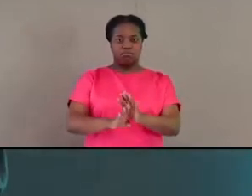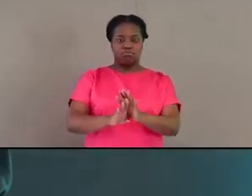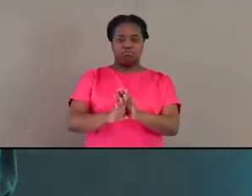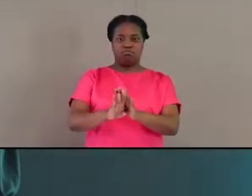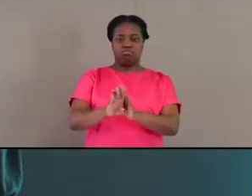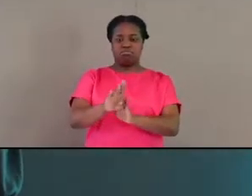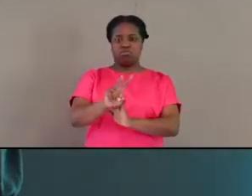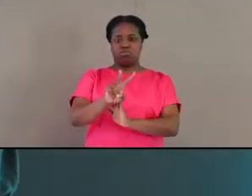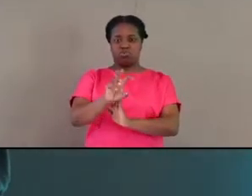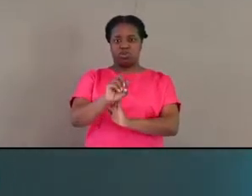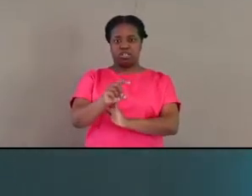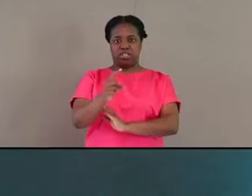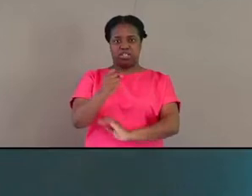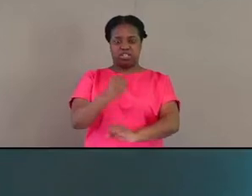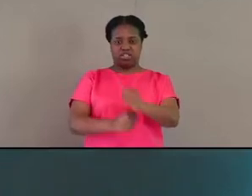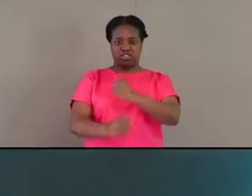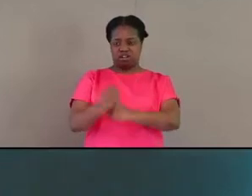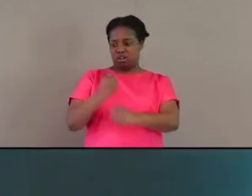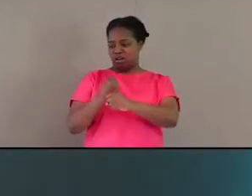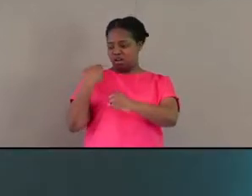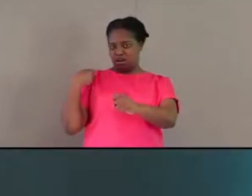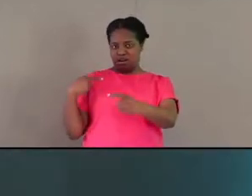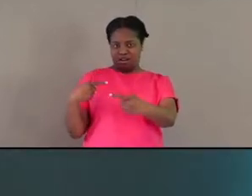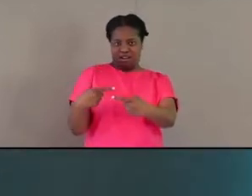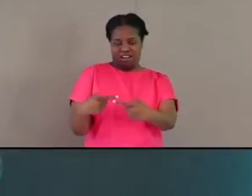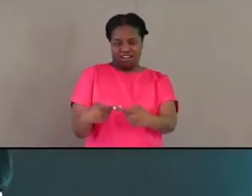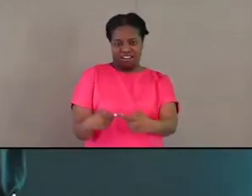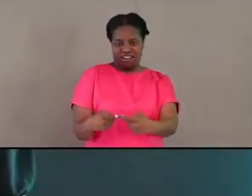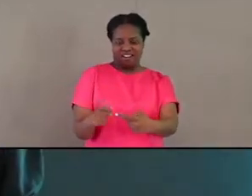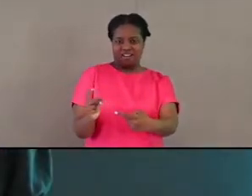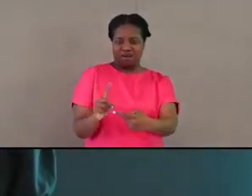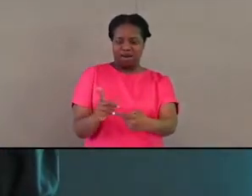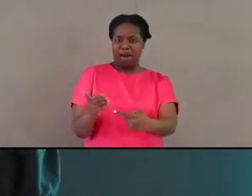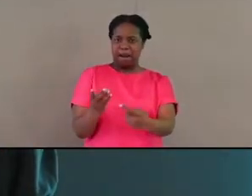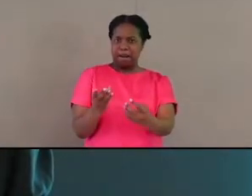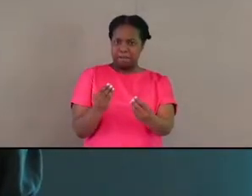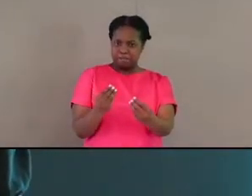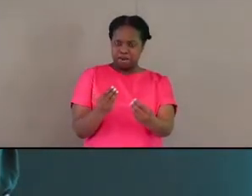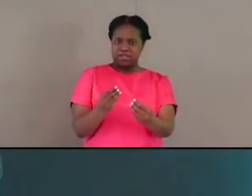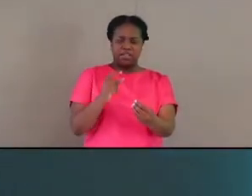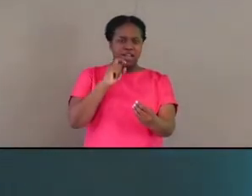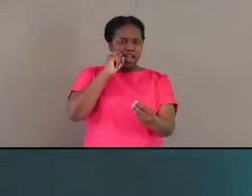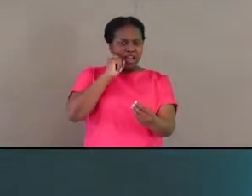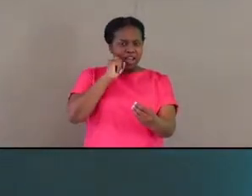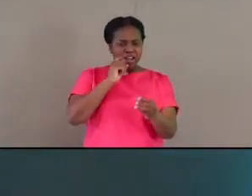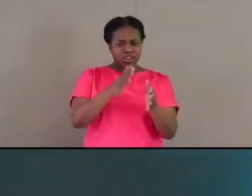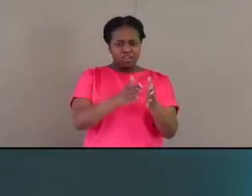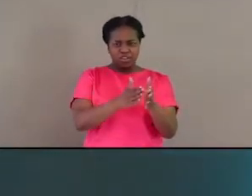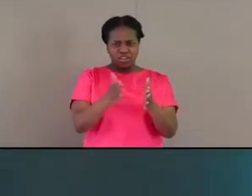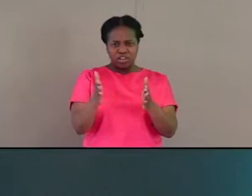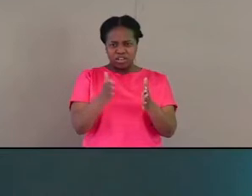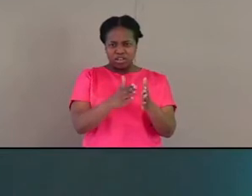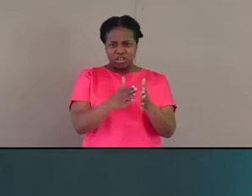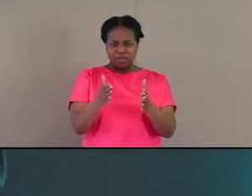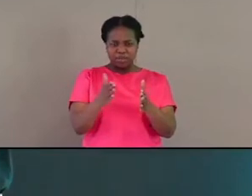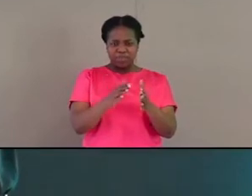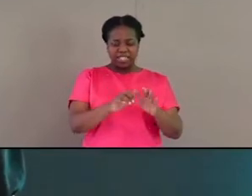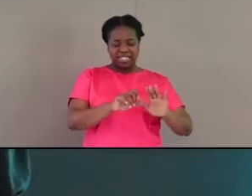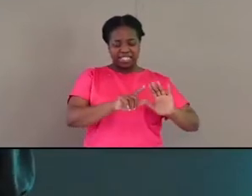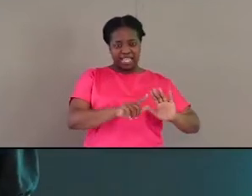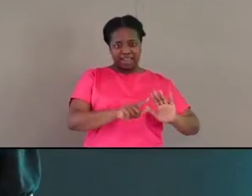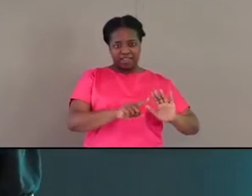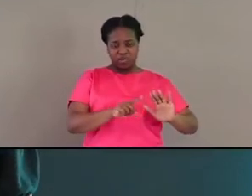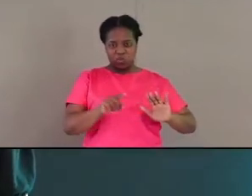decades. The growth in the take-up, so that's the growth in the numbers. The age threshold, which moved from 7 to